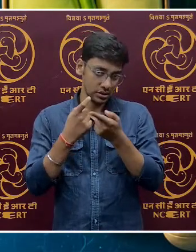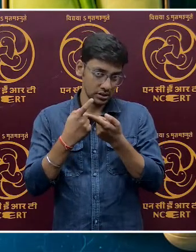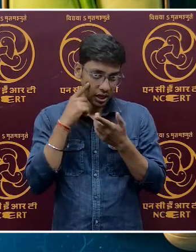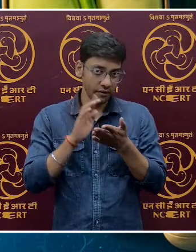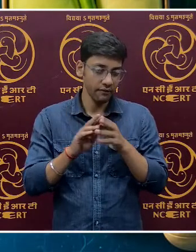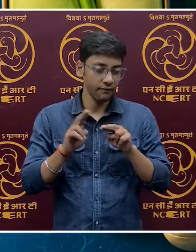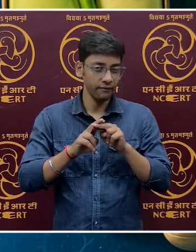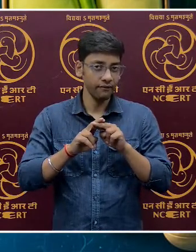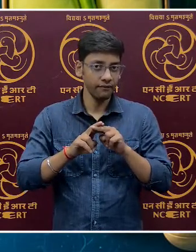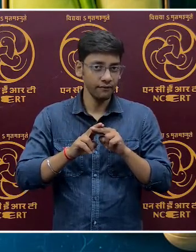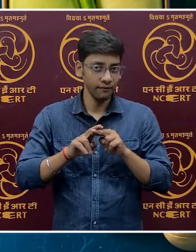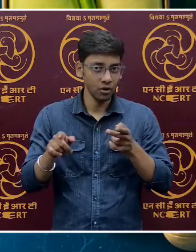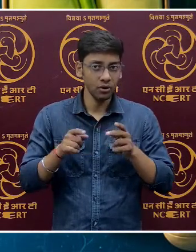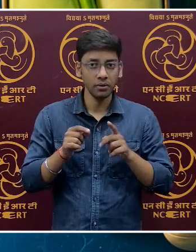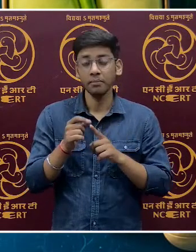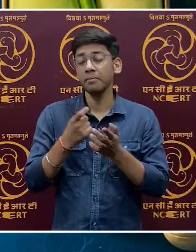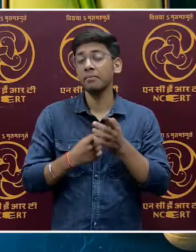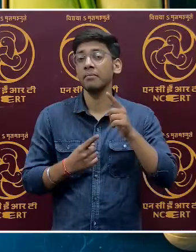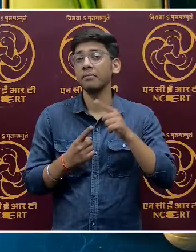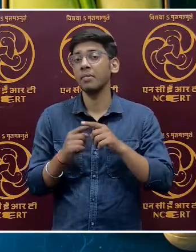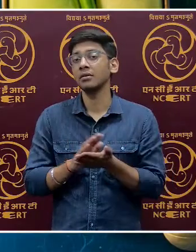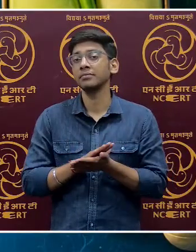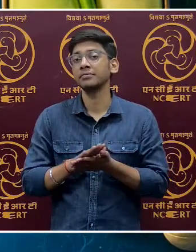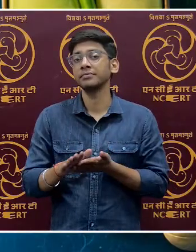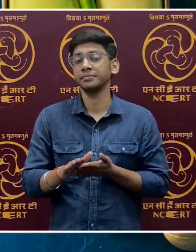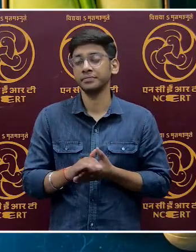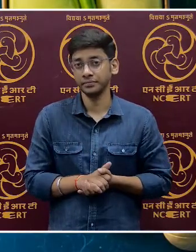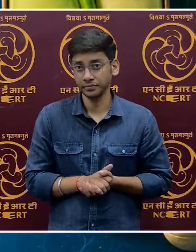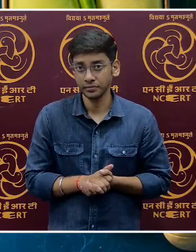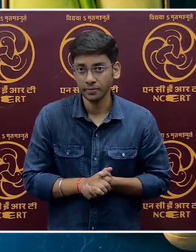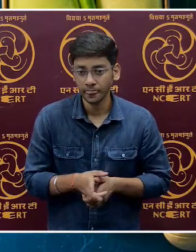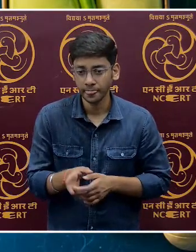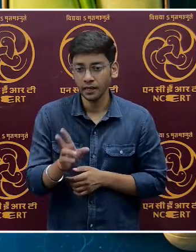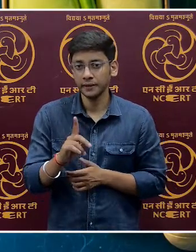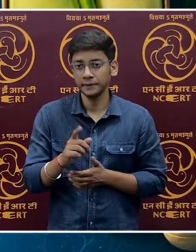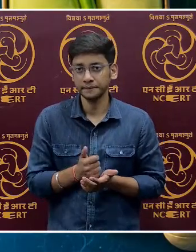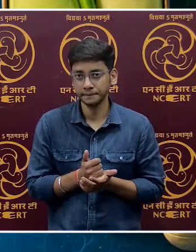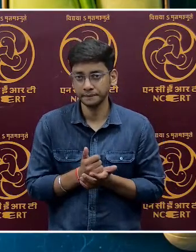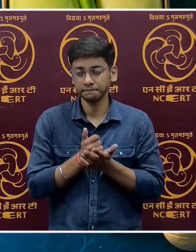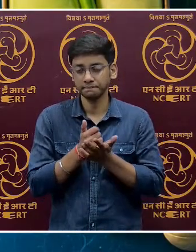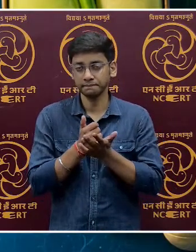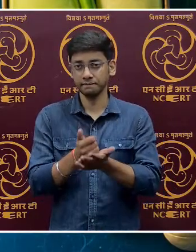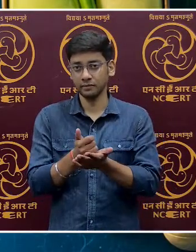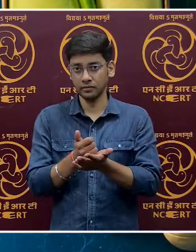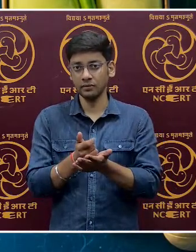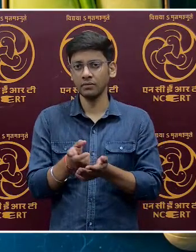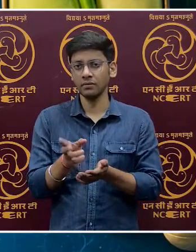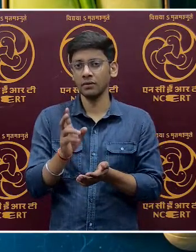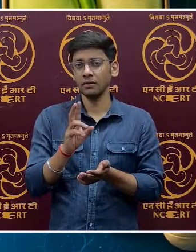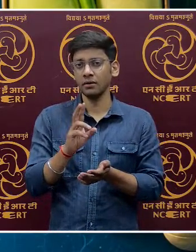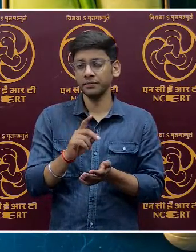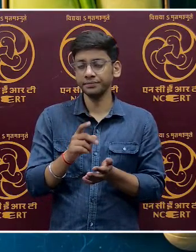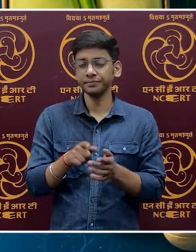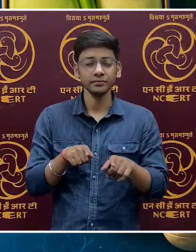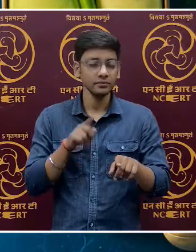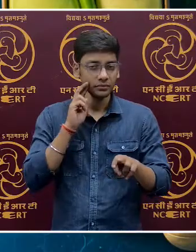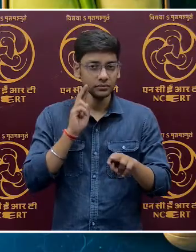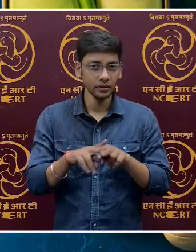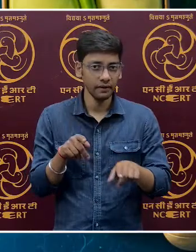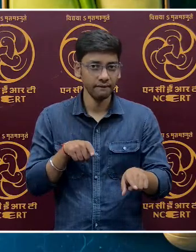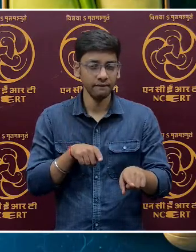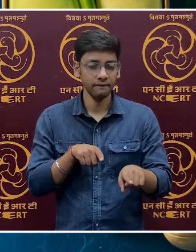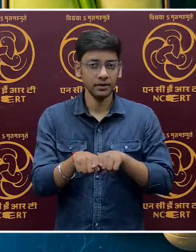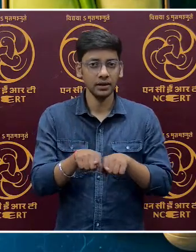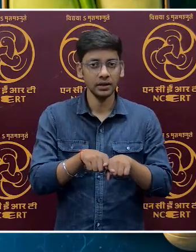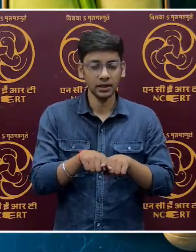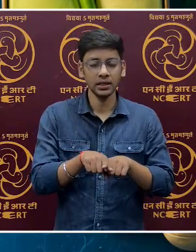assessment part. Coming towards the next, again you have one more activity over here, and again over here, for example, number of